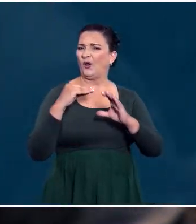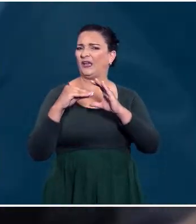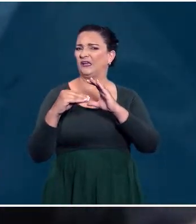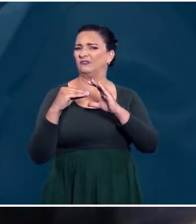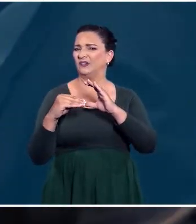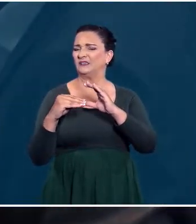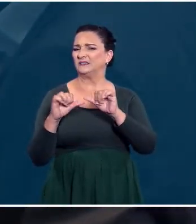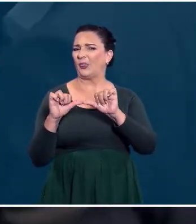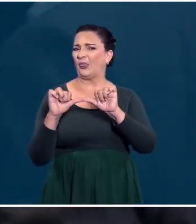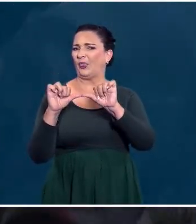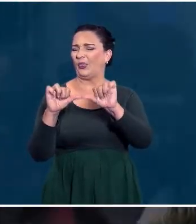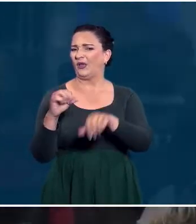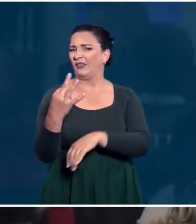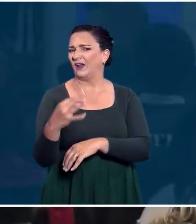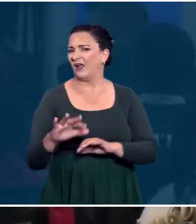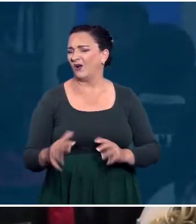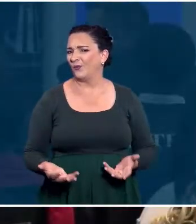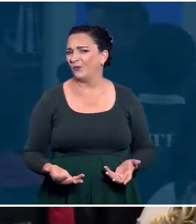3%?